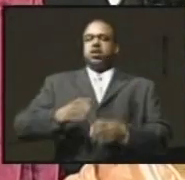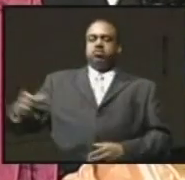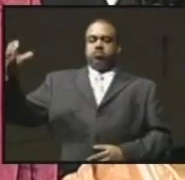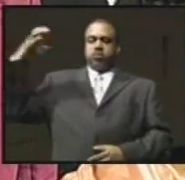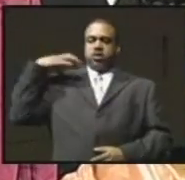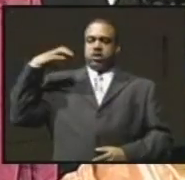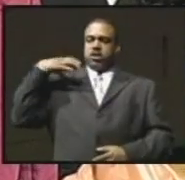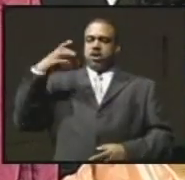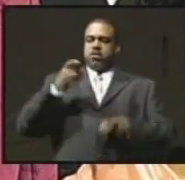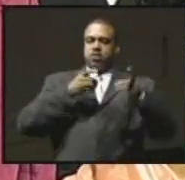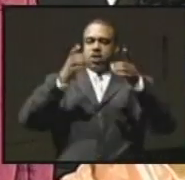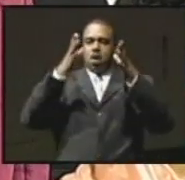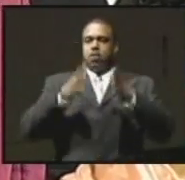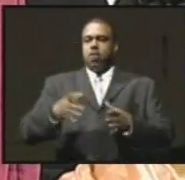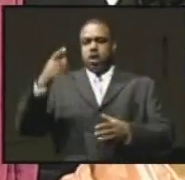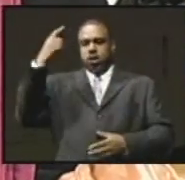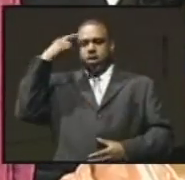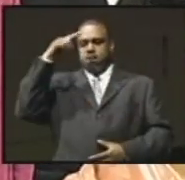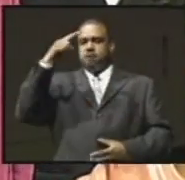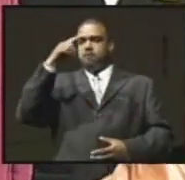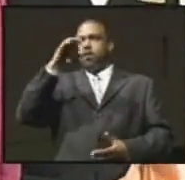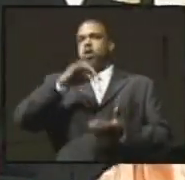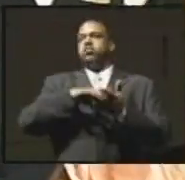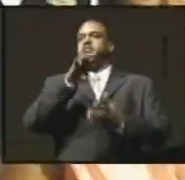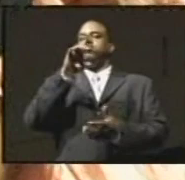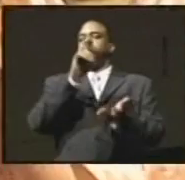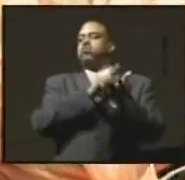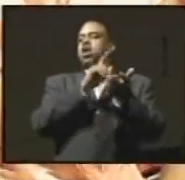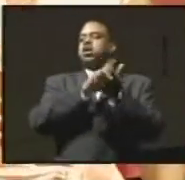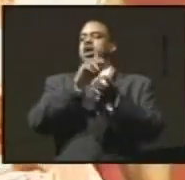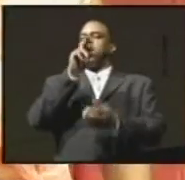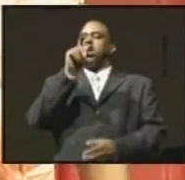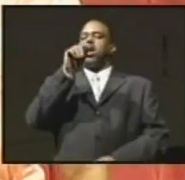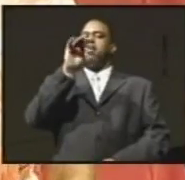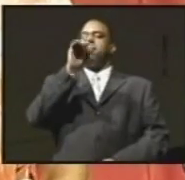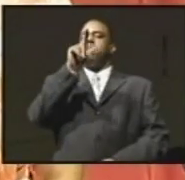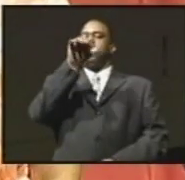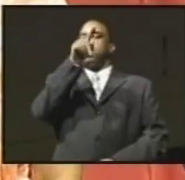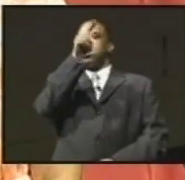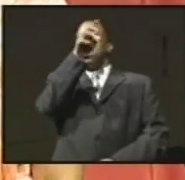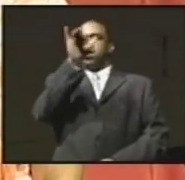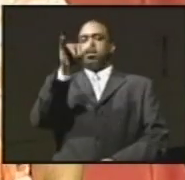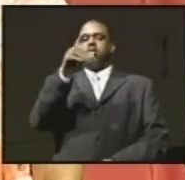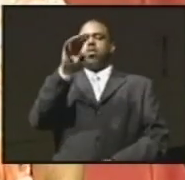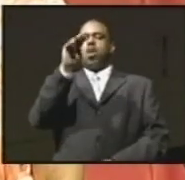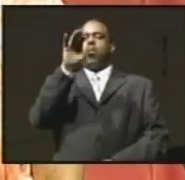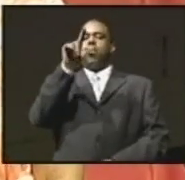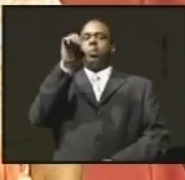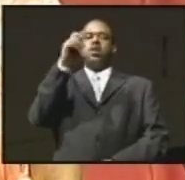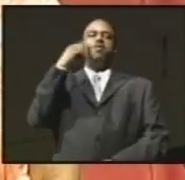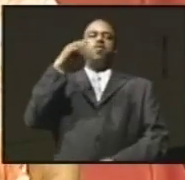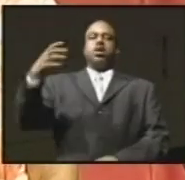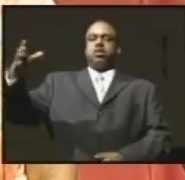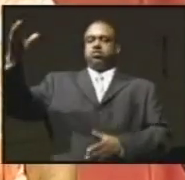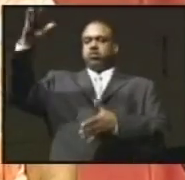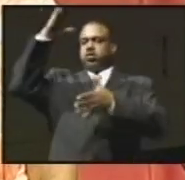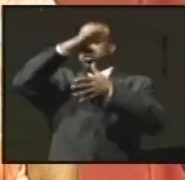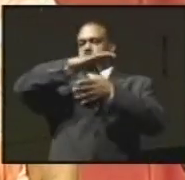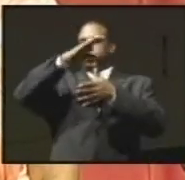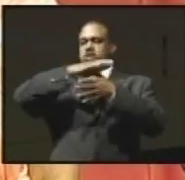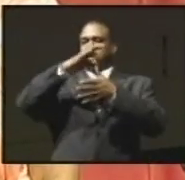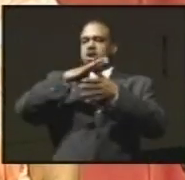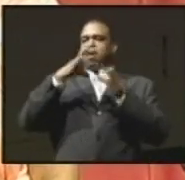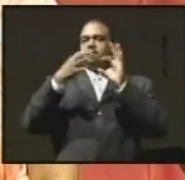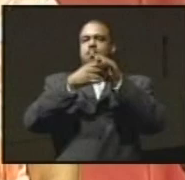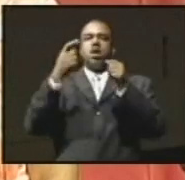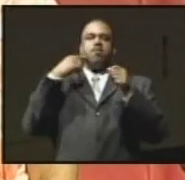Comerica Bank. Dr. Kimberly Dawn Wisdom, Senior Vice President of Community Health and Equity and Chief